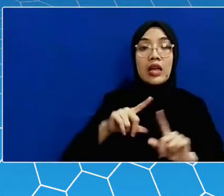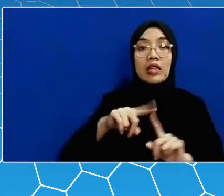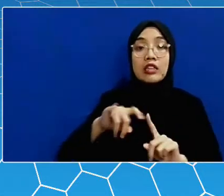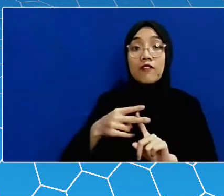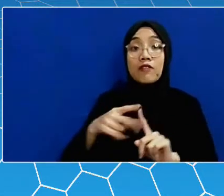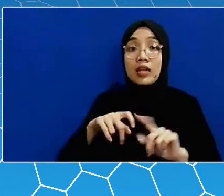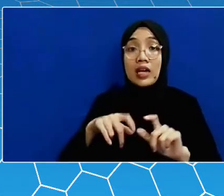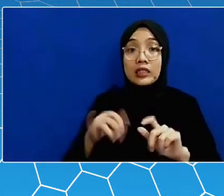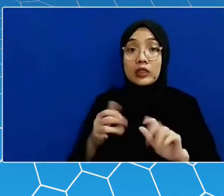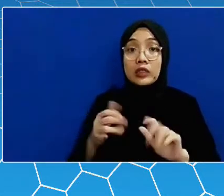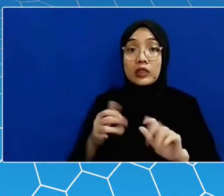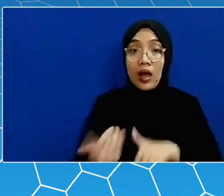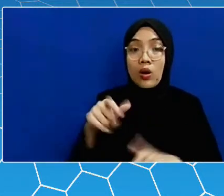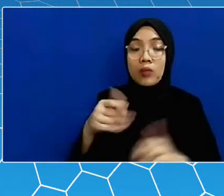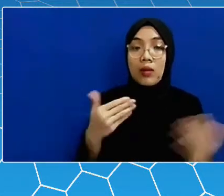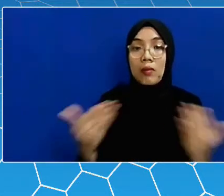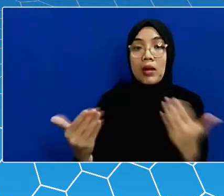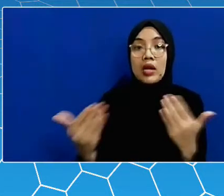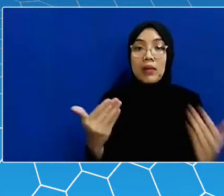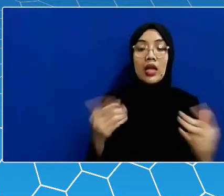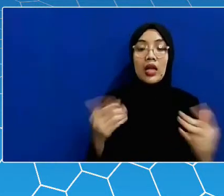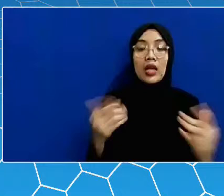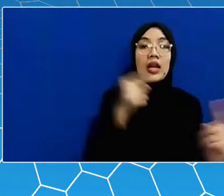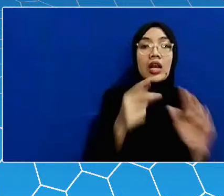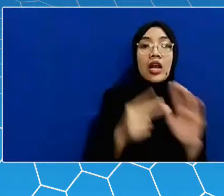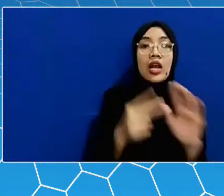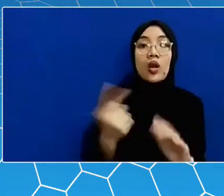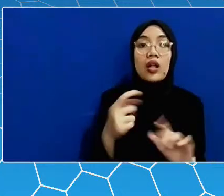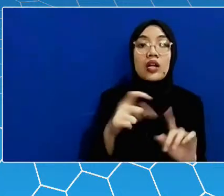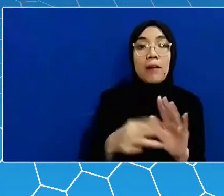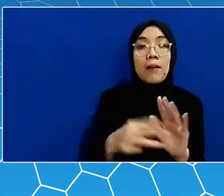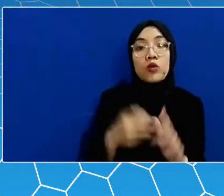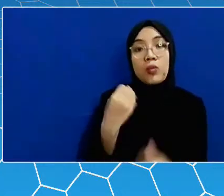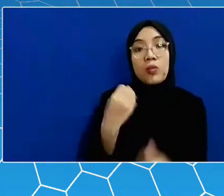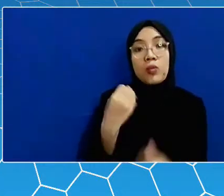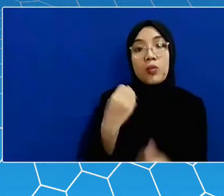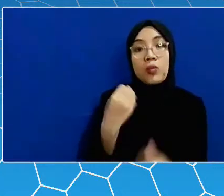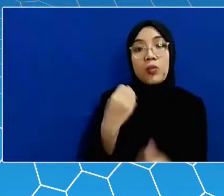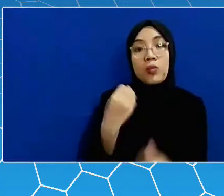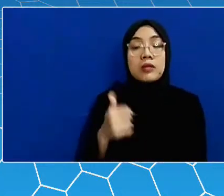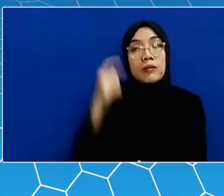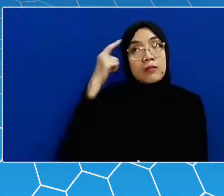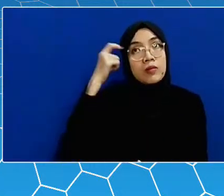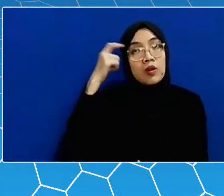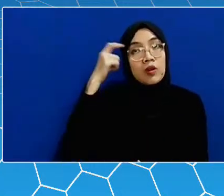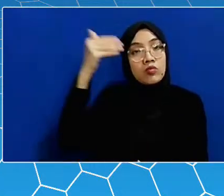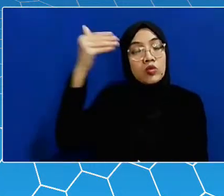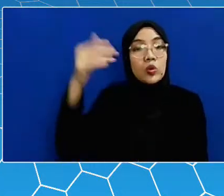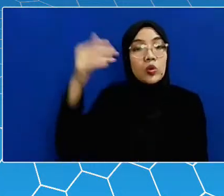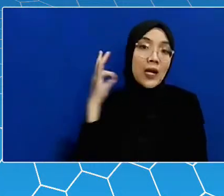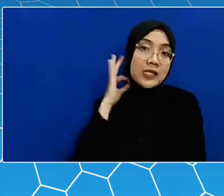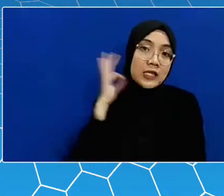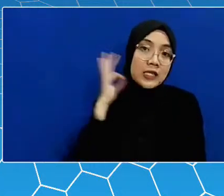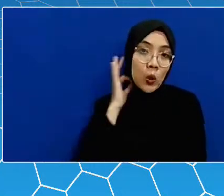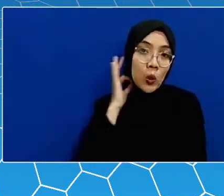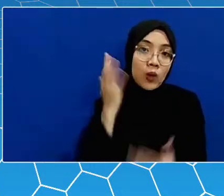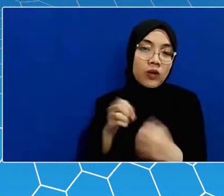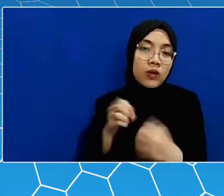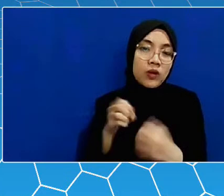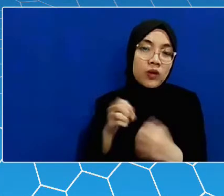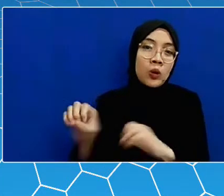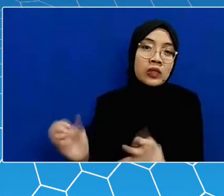diabetes, and indeed risk predict the population. So during COVID, there's a big care backlog. We need